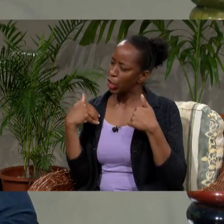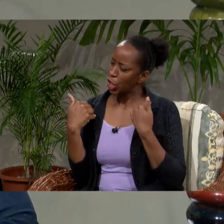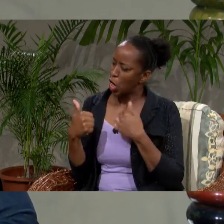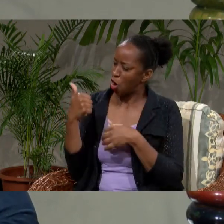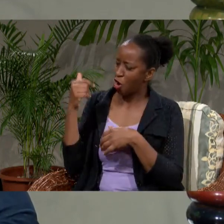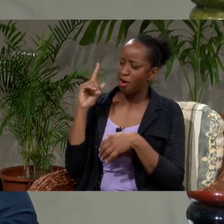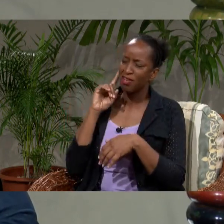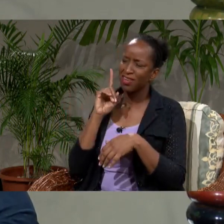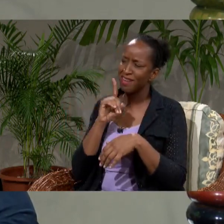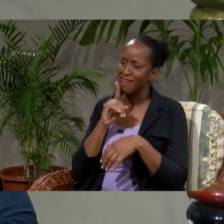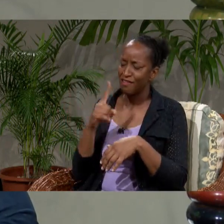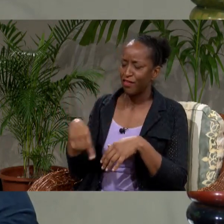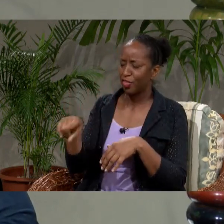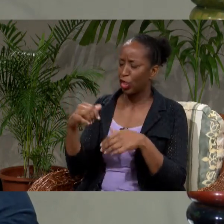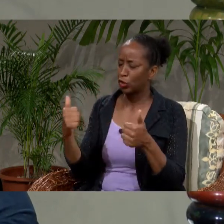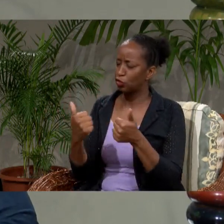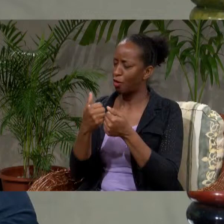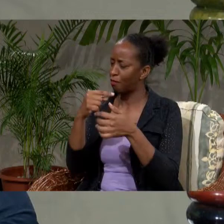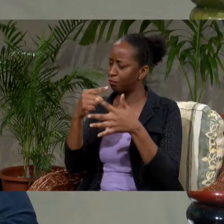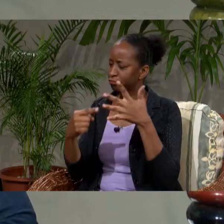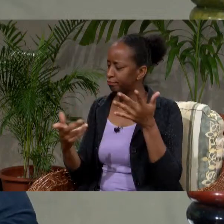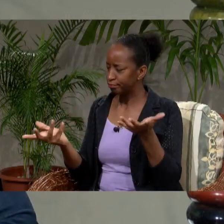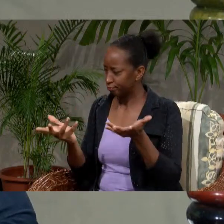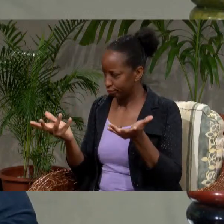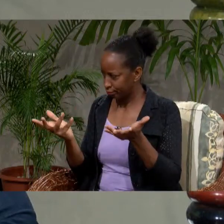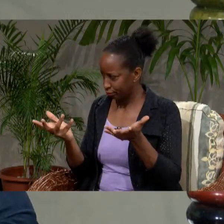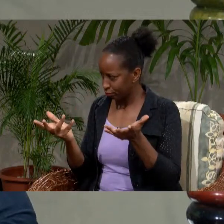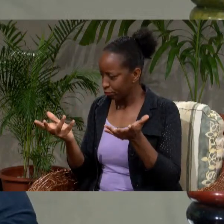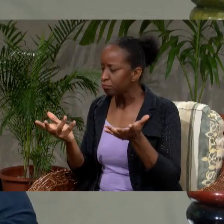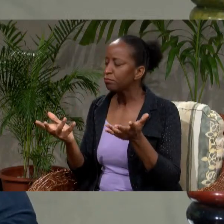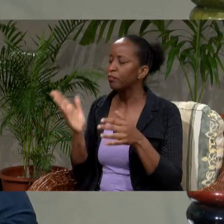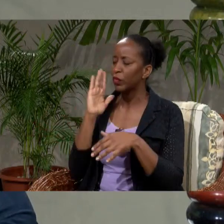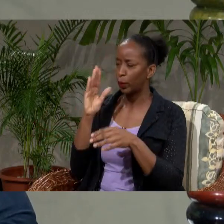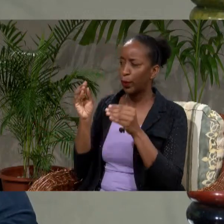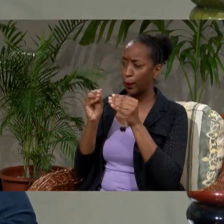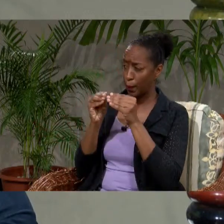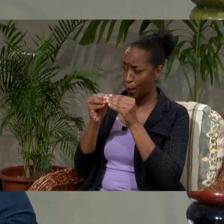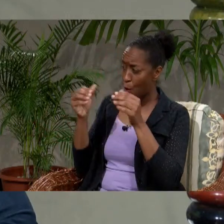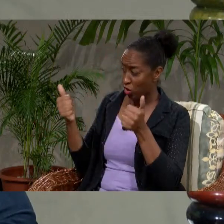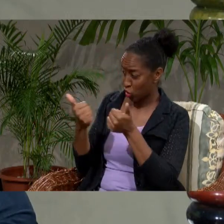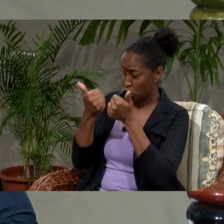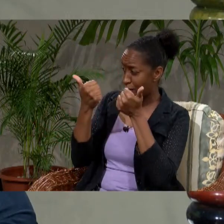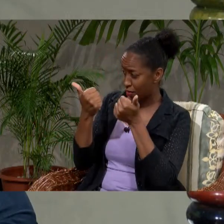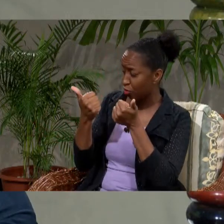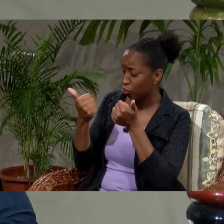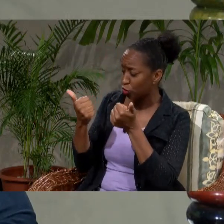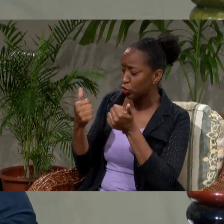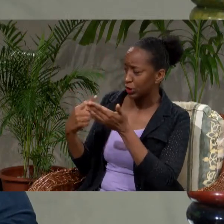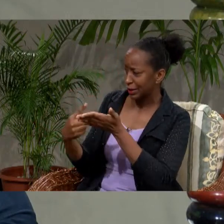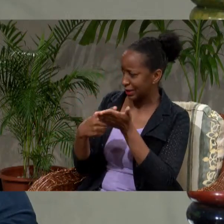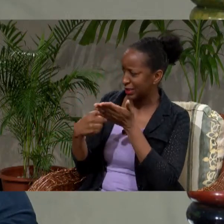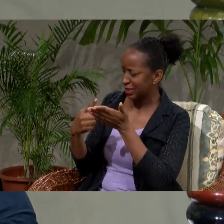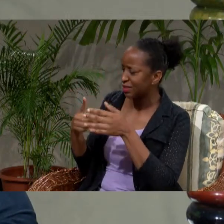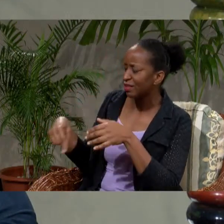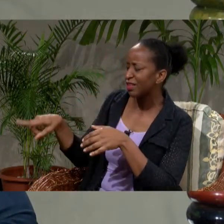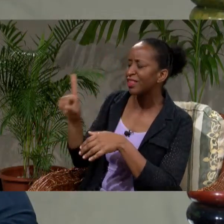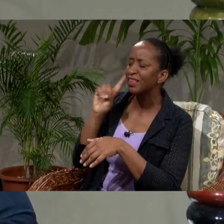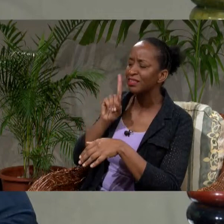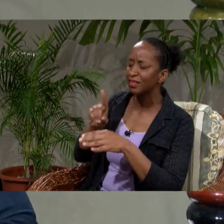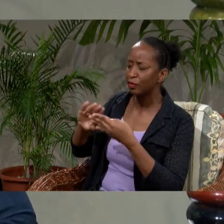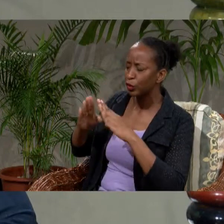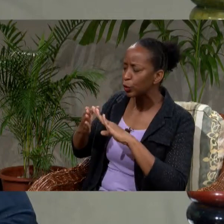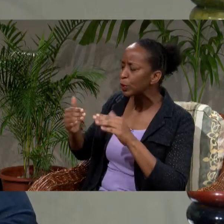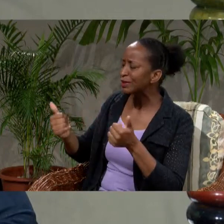make our way through talking more about some of the challenges experienced by the deaf community, and